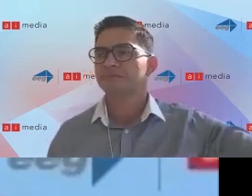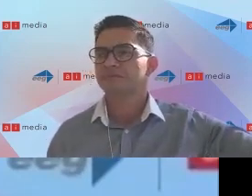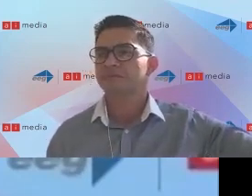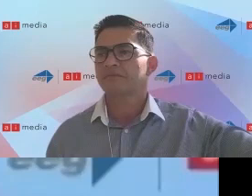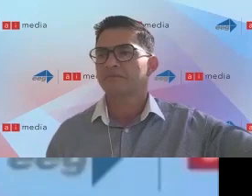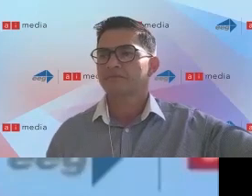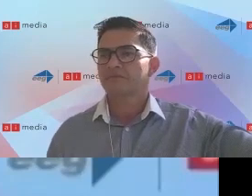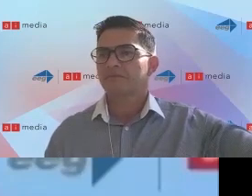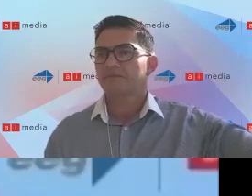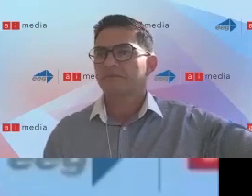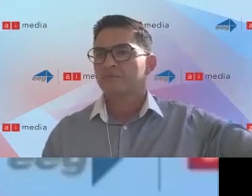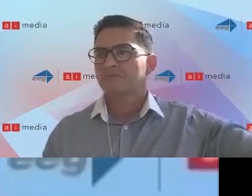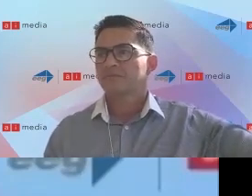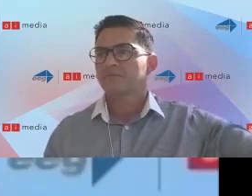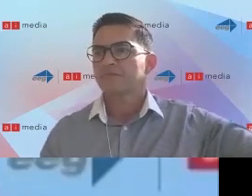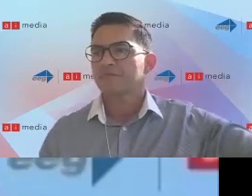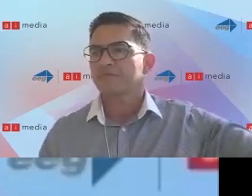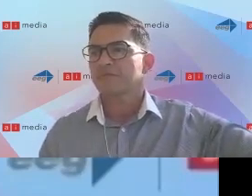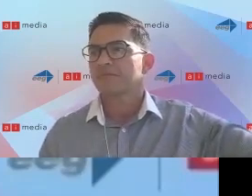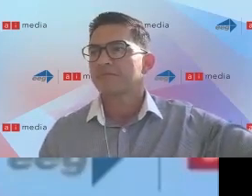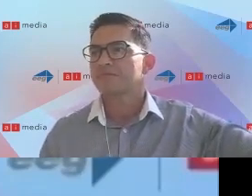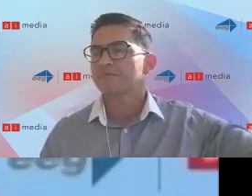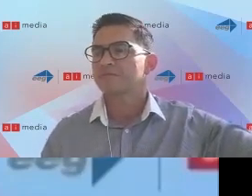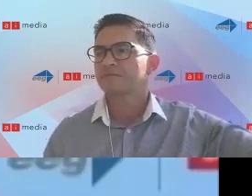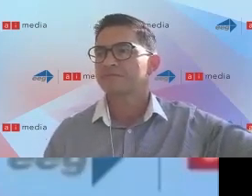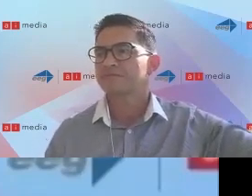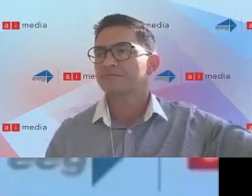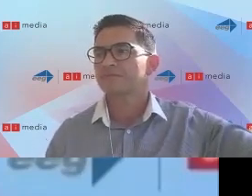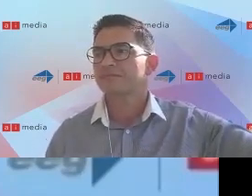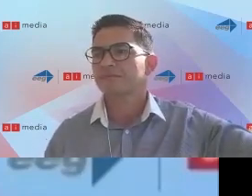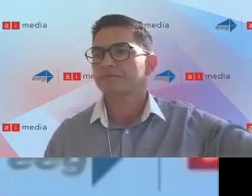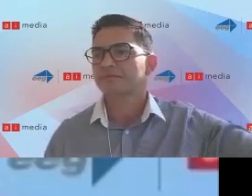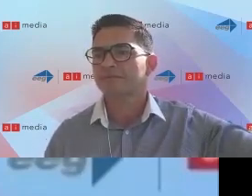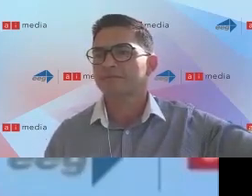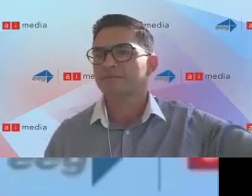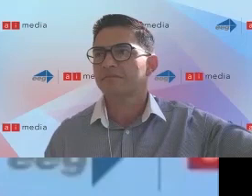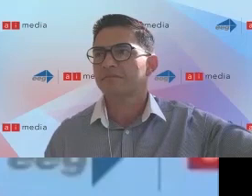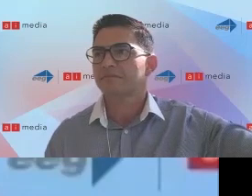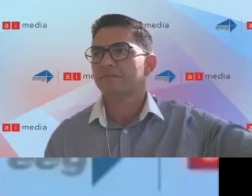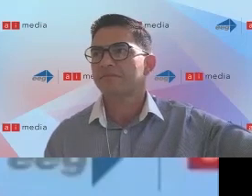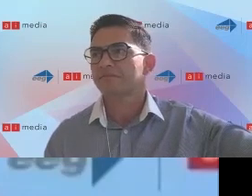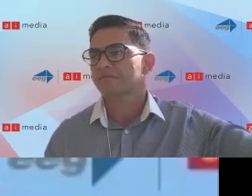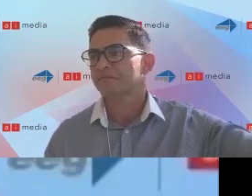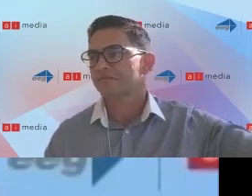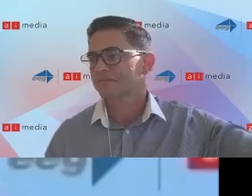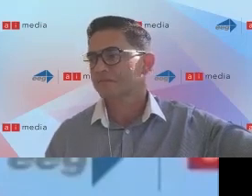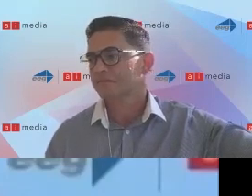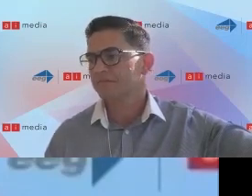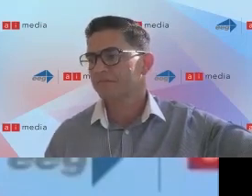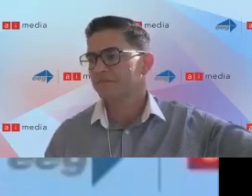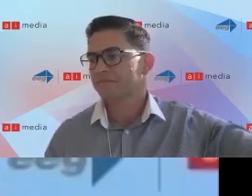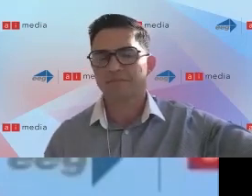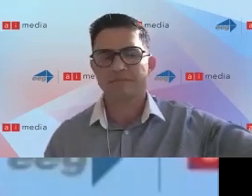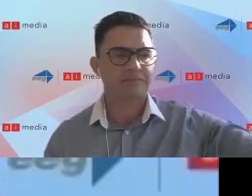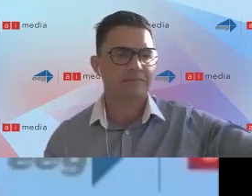in, regulation, and competitors ever stops. I take an analytical approach to sales to ensure that I'm reviewing and analysing